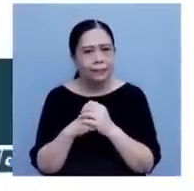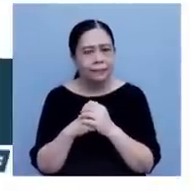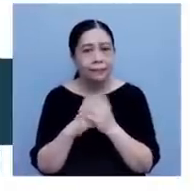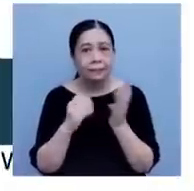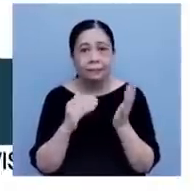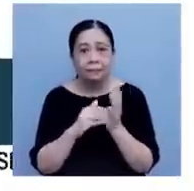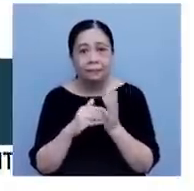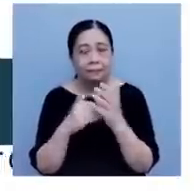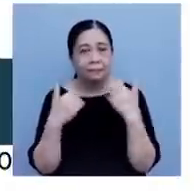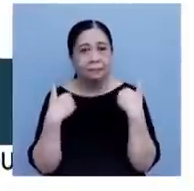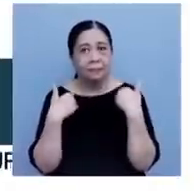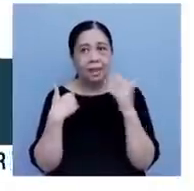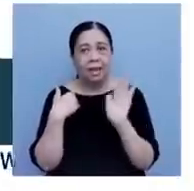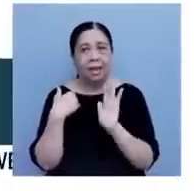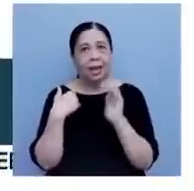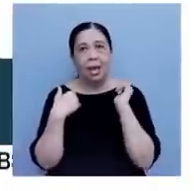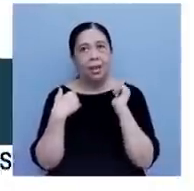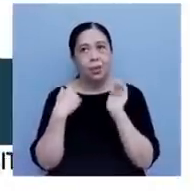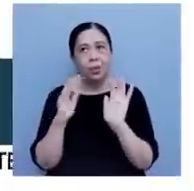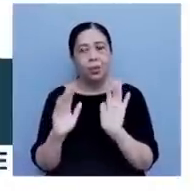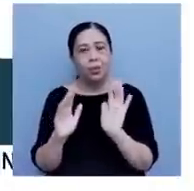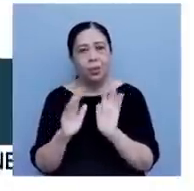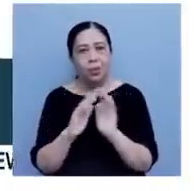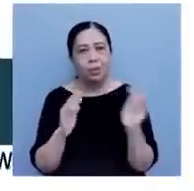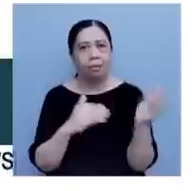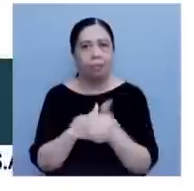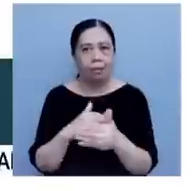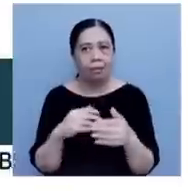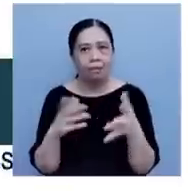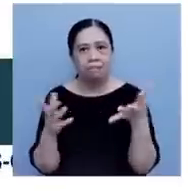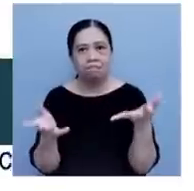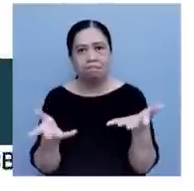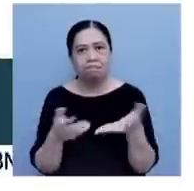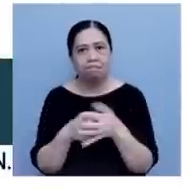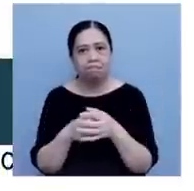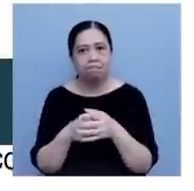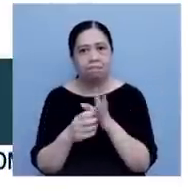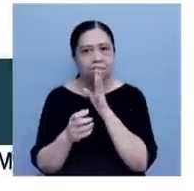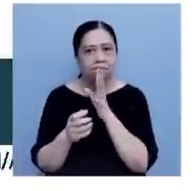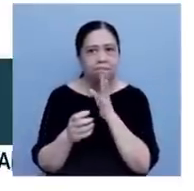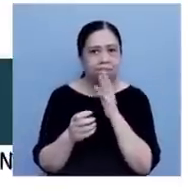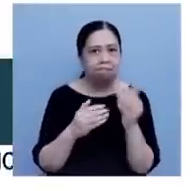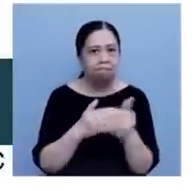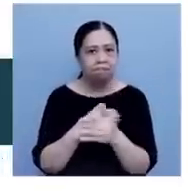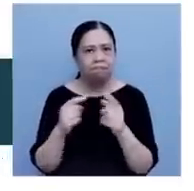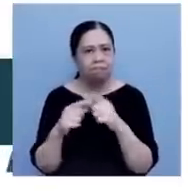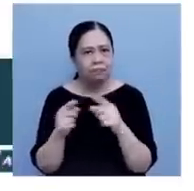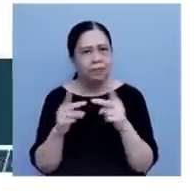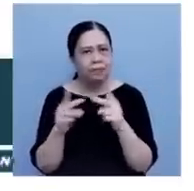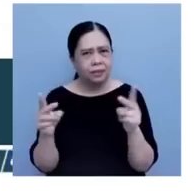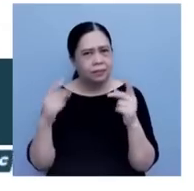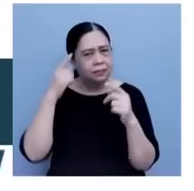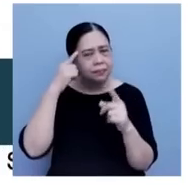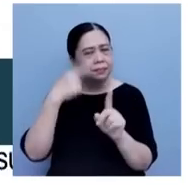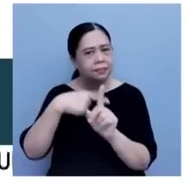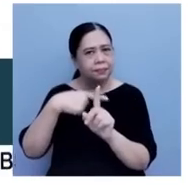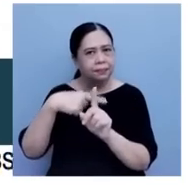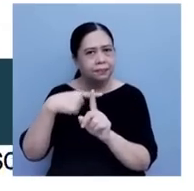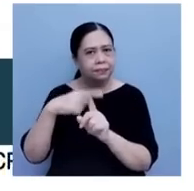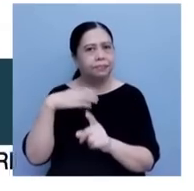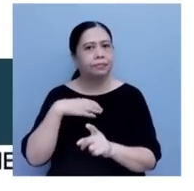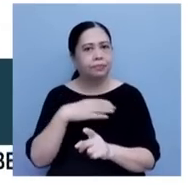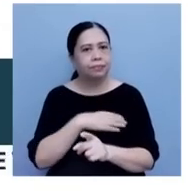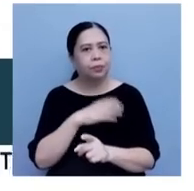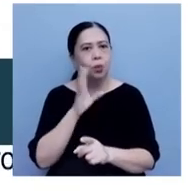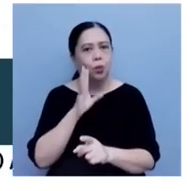Again, I don't want to make a premature statement, but I am very, very optimistic that Congress